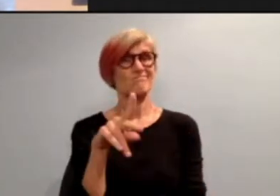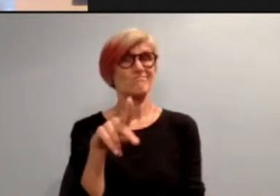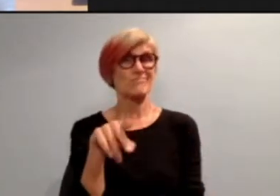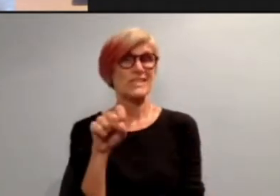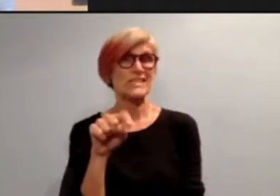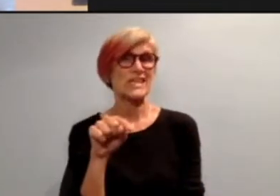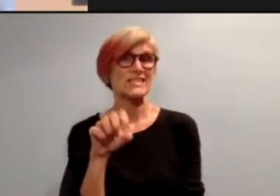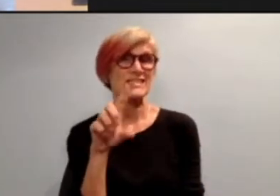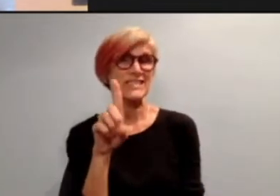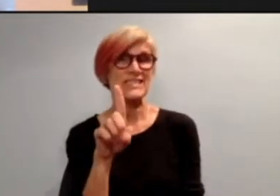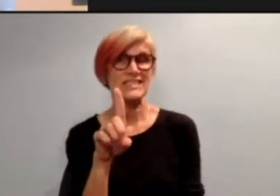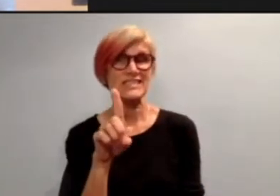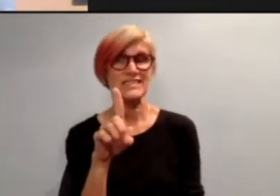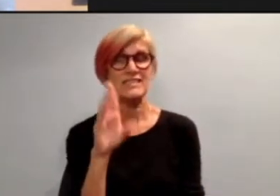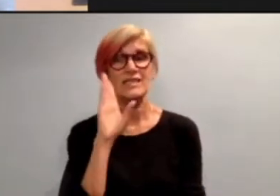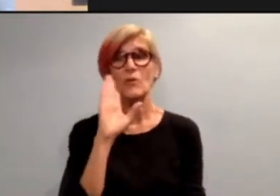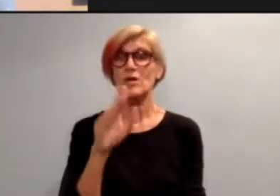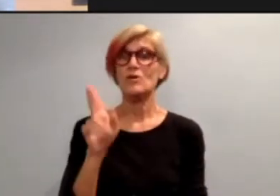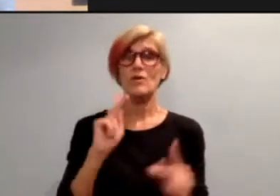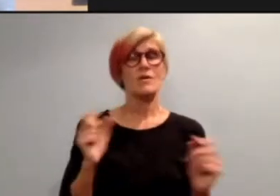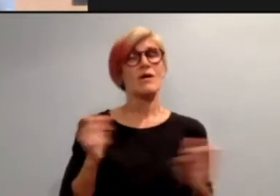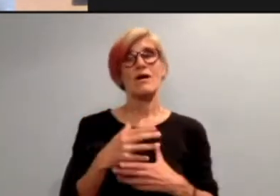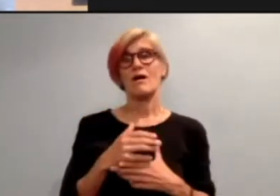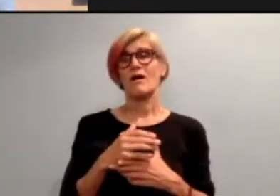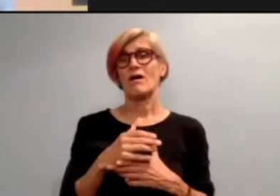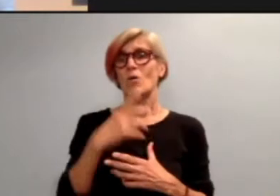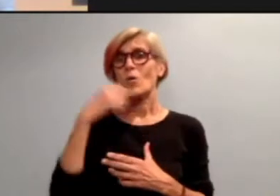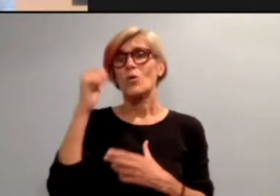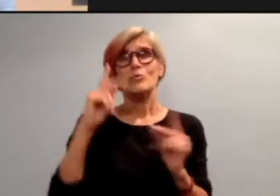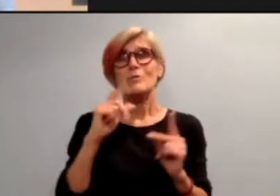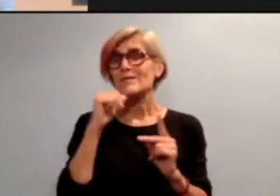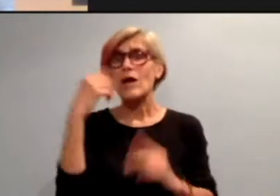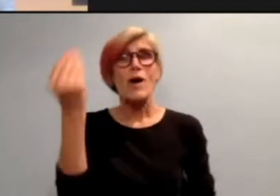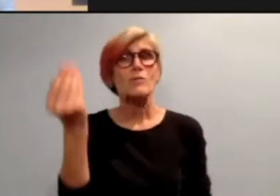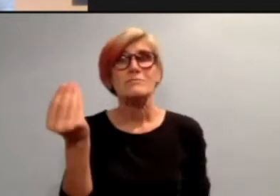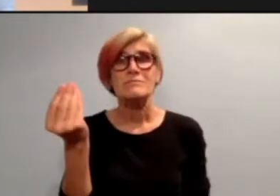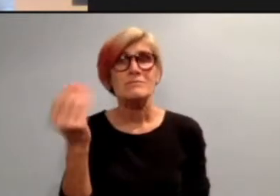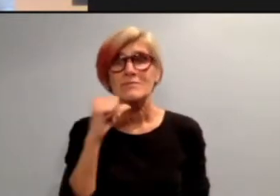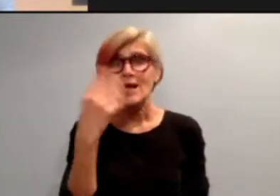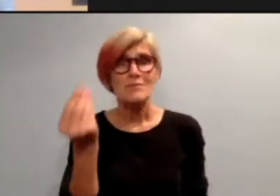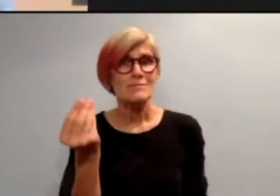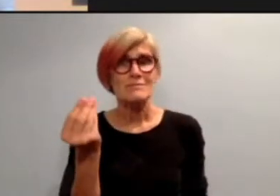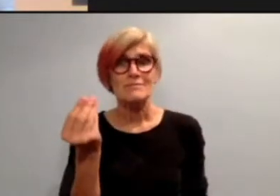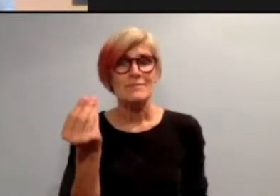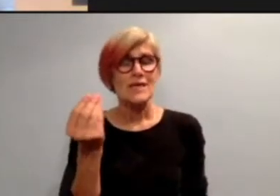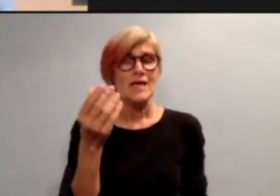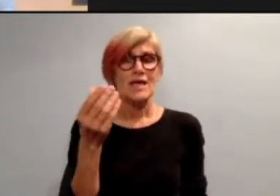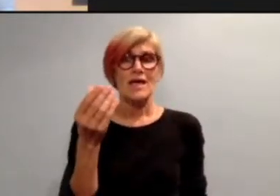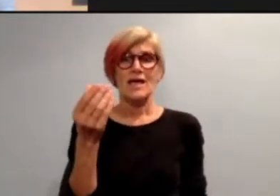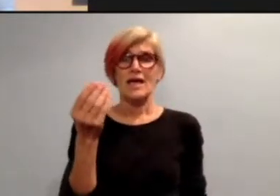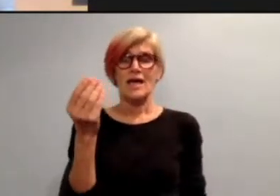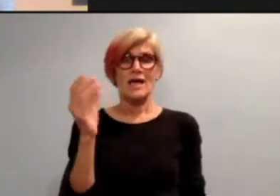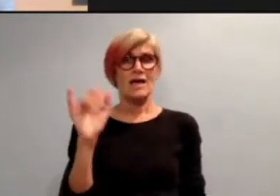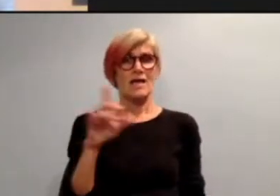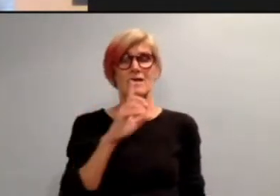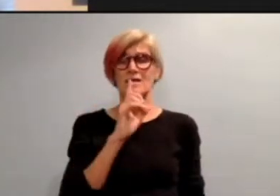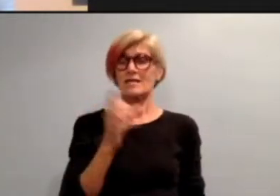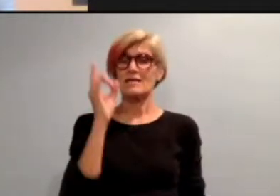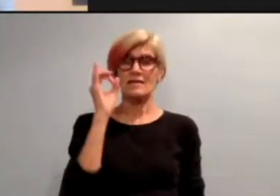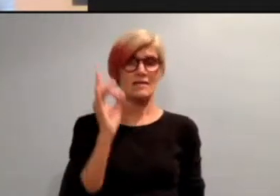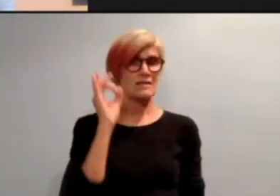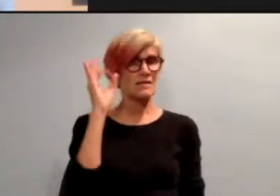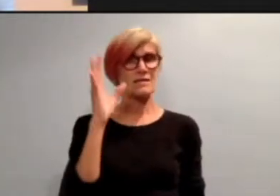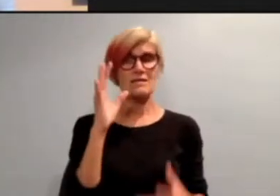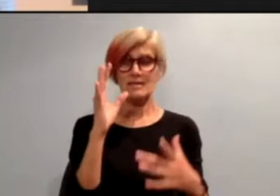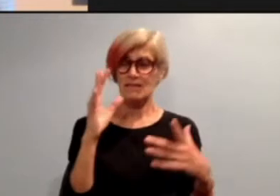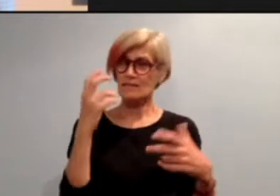people are scared. Seniors are not leaving their homes. It has been a really challenging time for